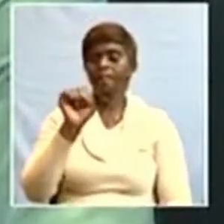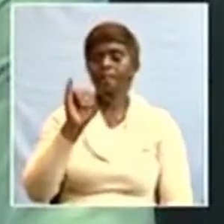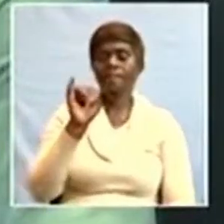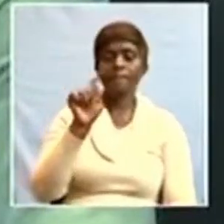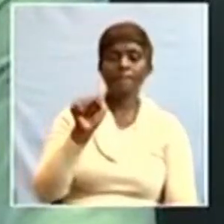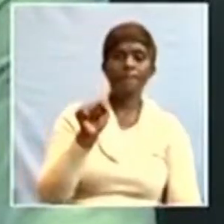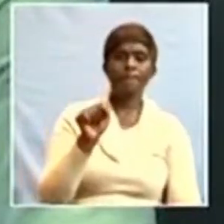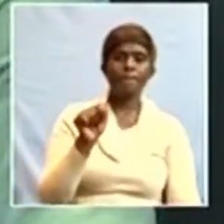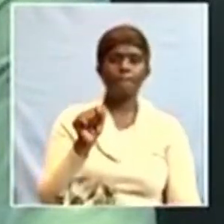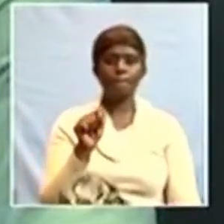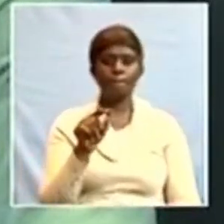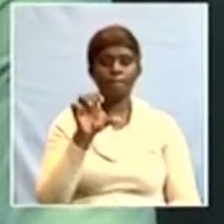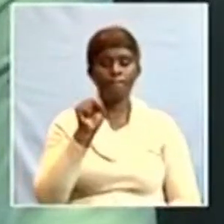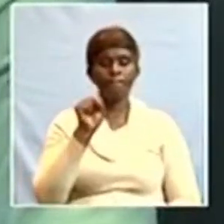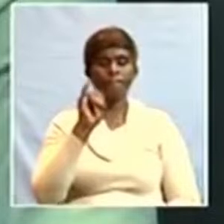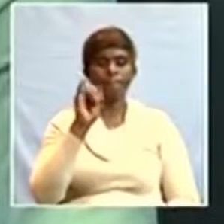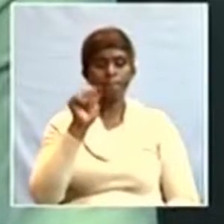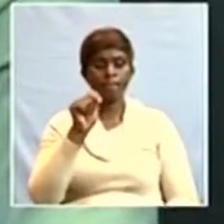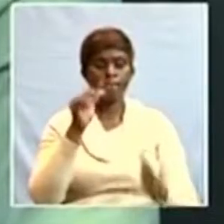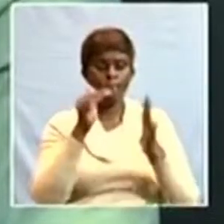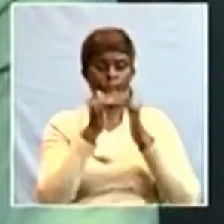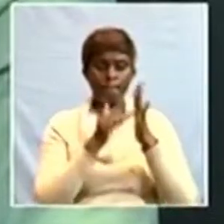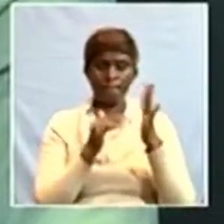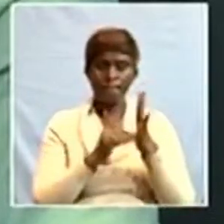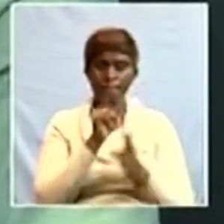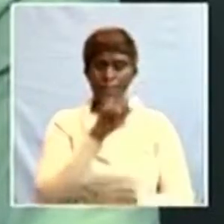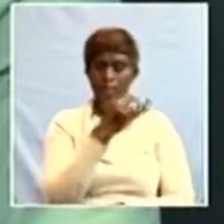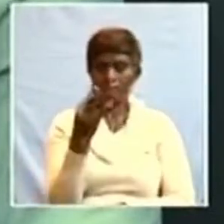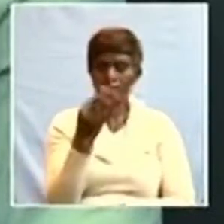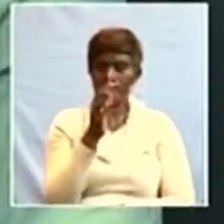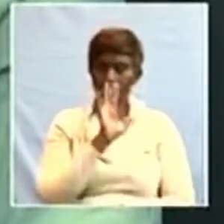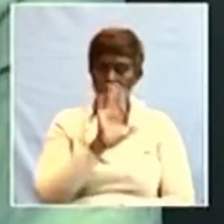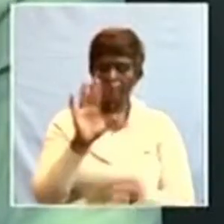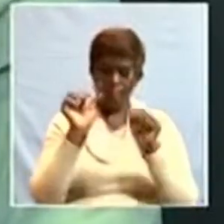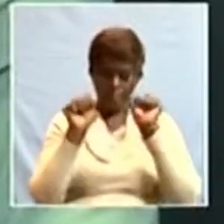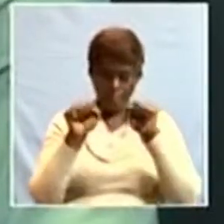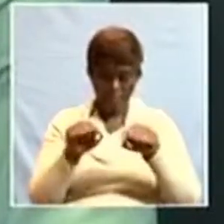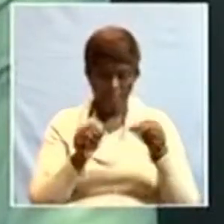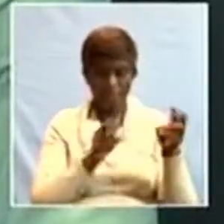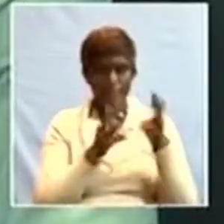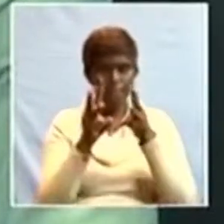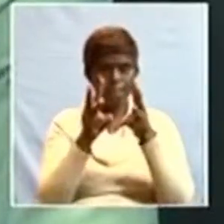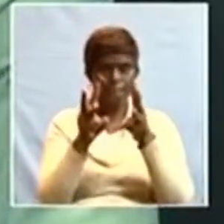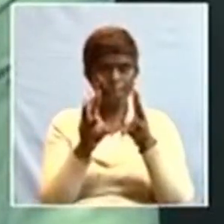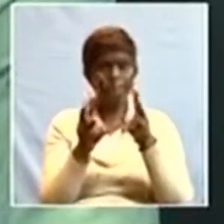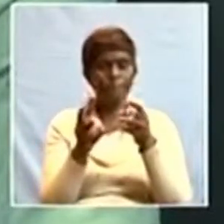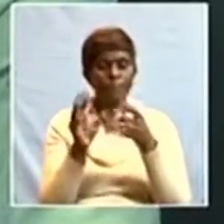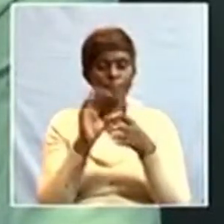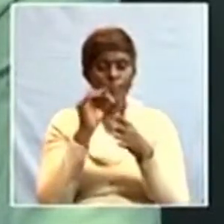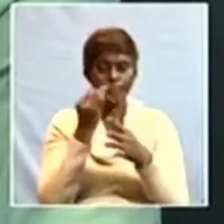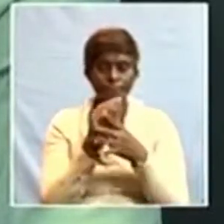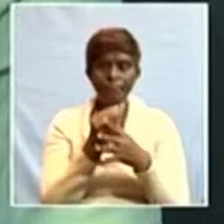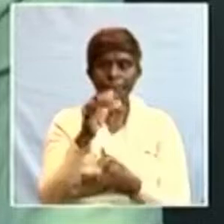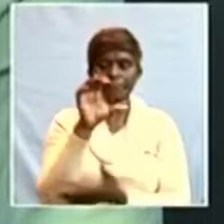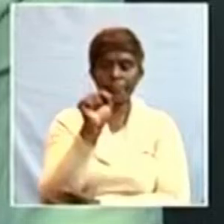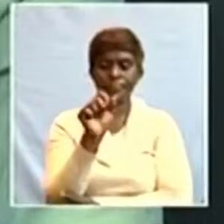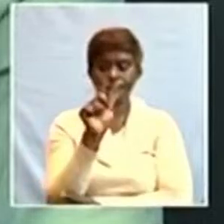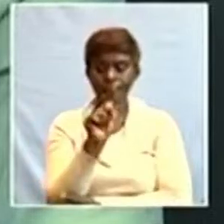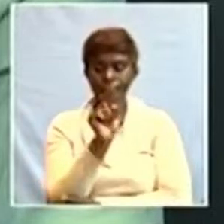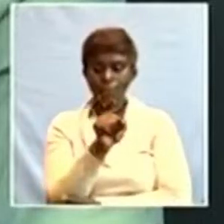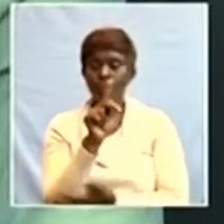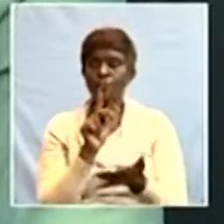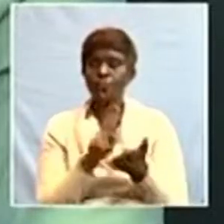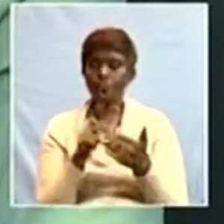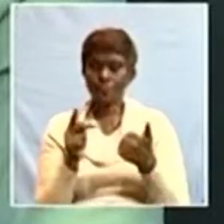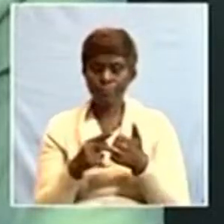SIT guidelines, one of the eligibility criteria for ST program,